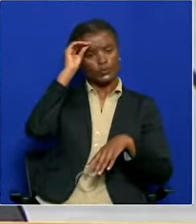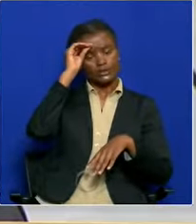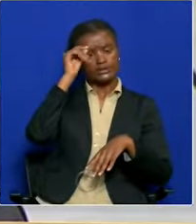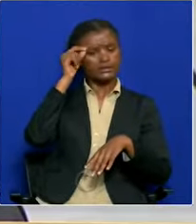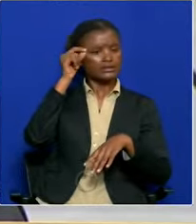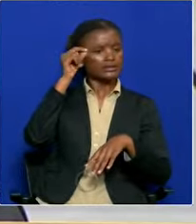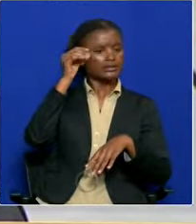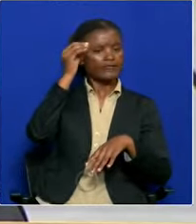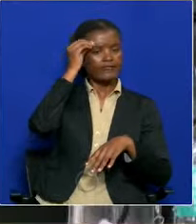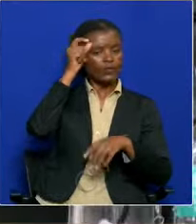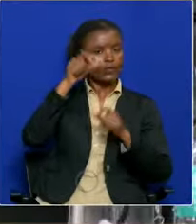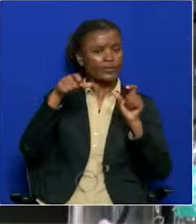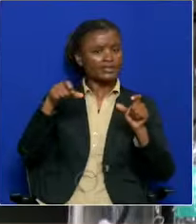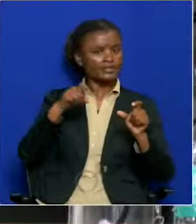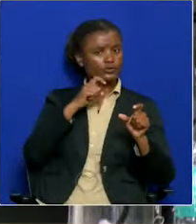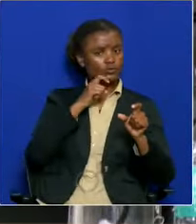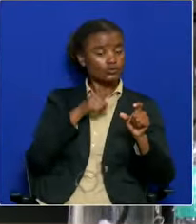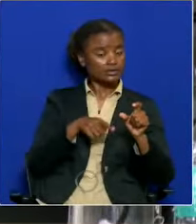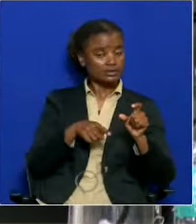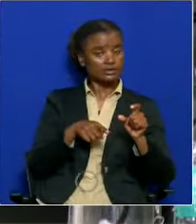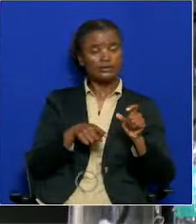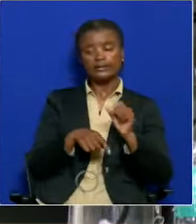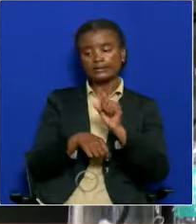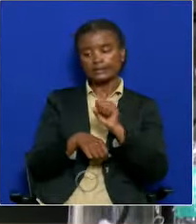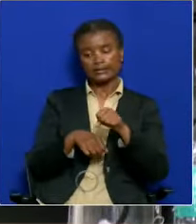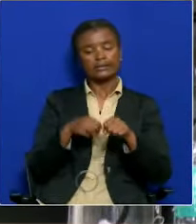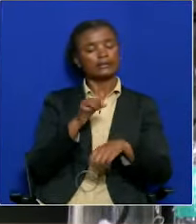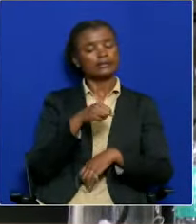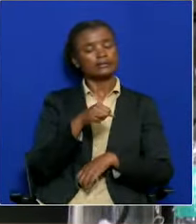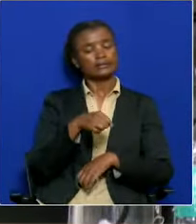Okay. And then